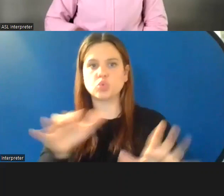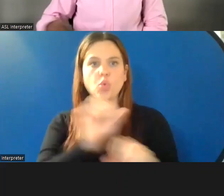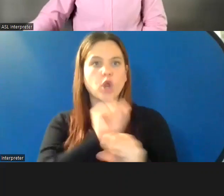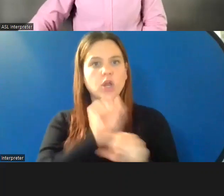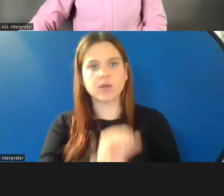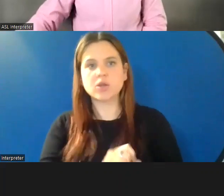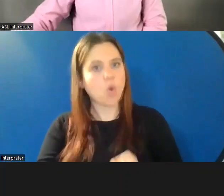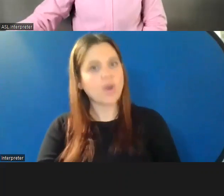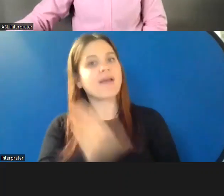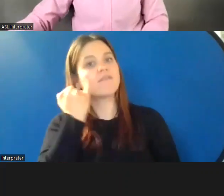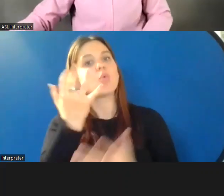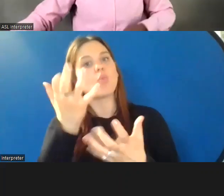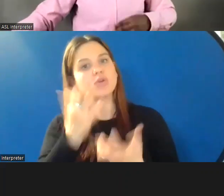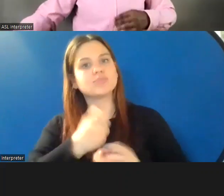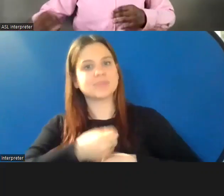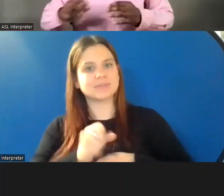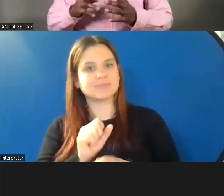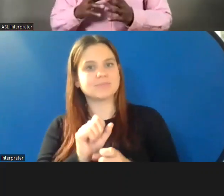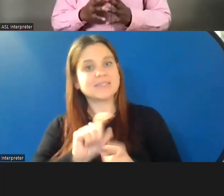do it. So.